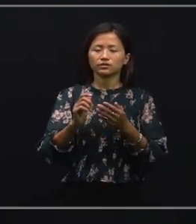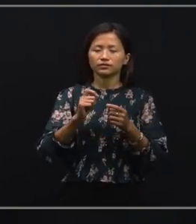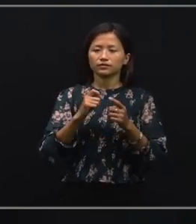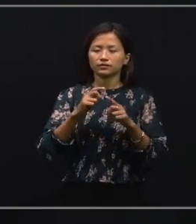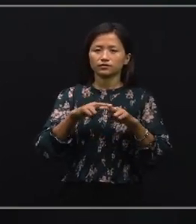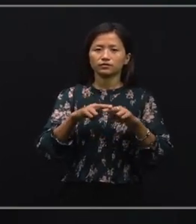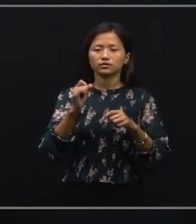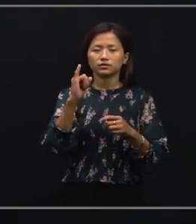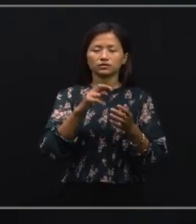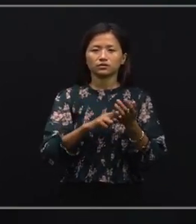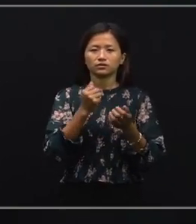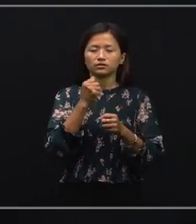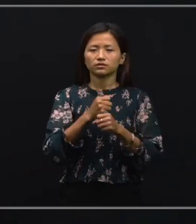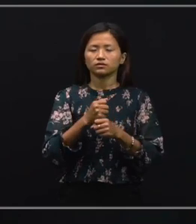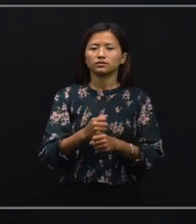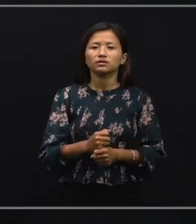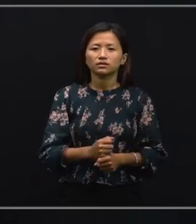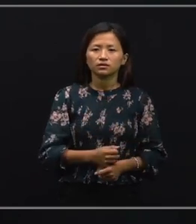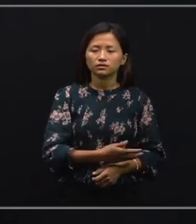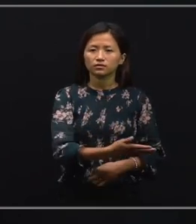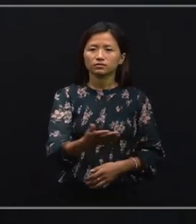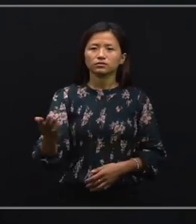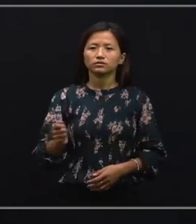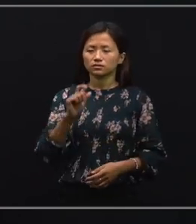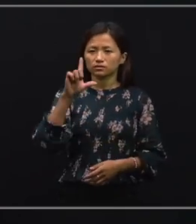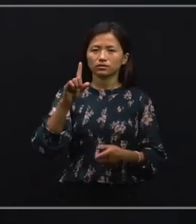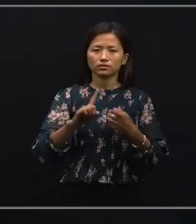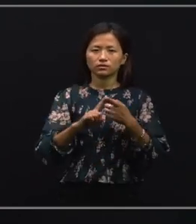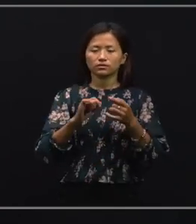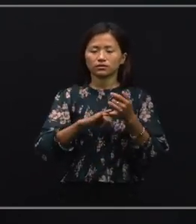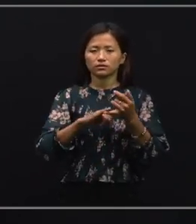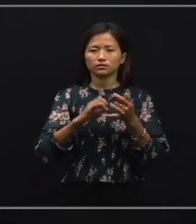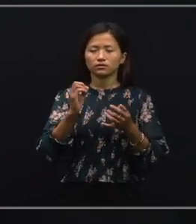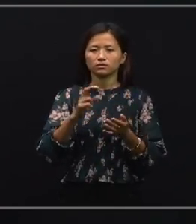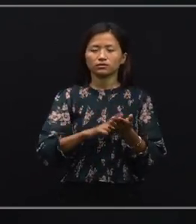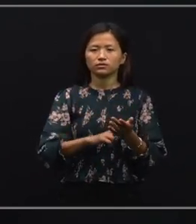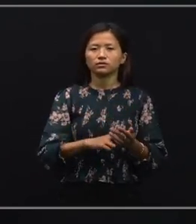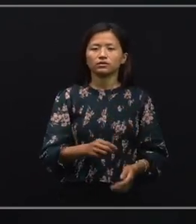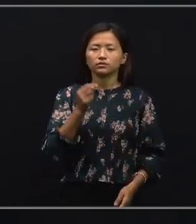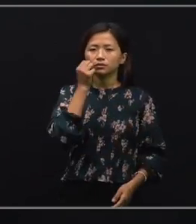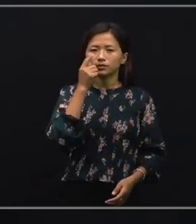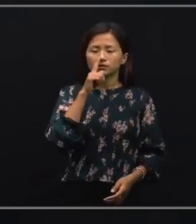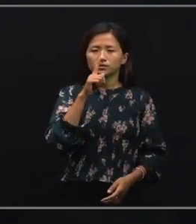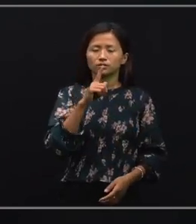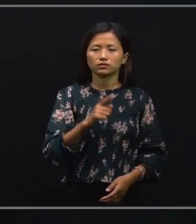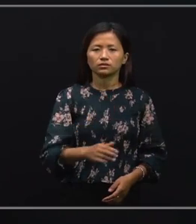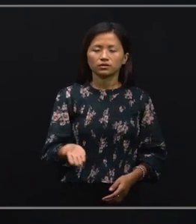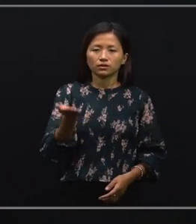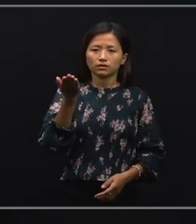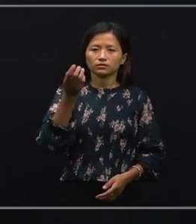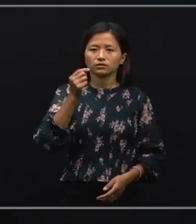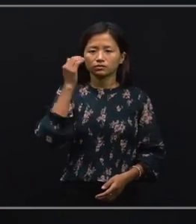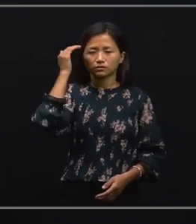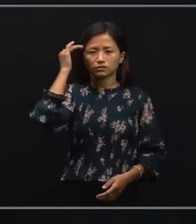the father had realized, and this is also a lesson to let the parents, to let the elders know that